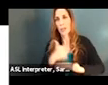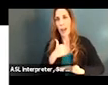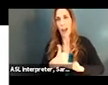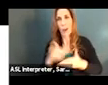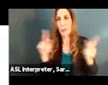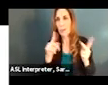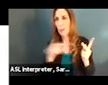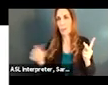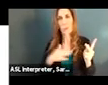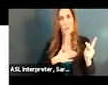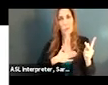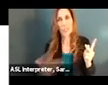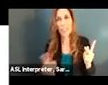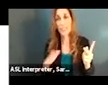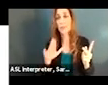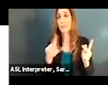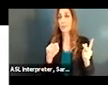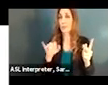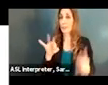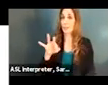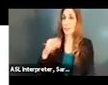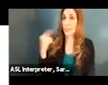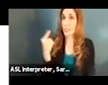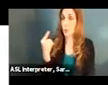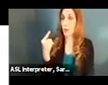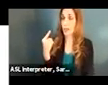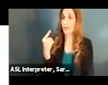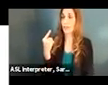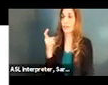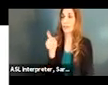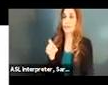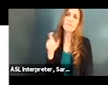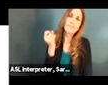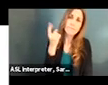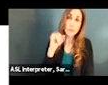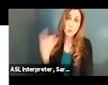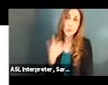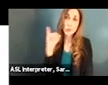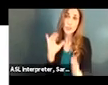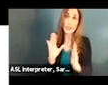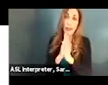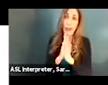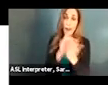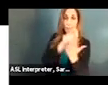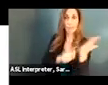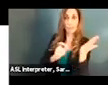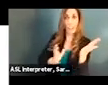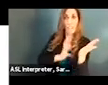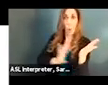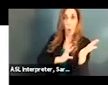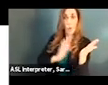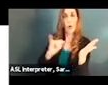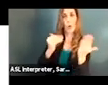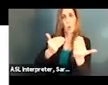But if somebody needs an insurance request written, that is very